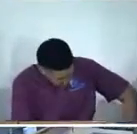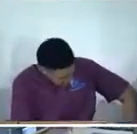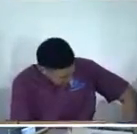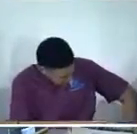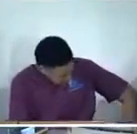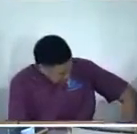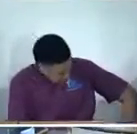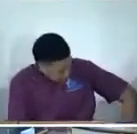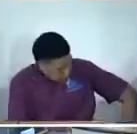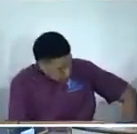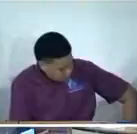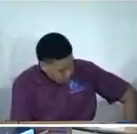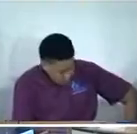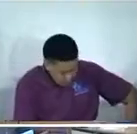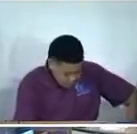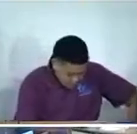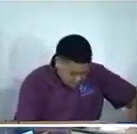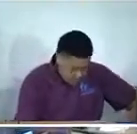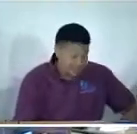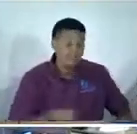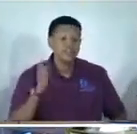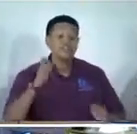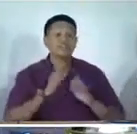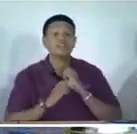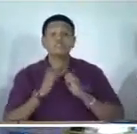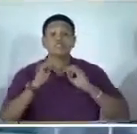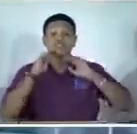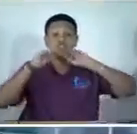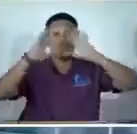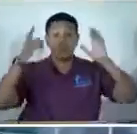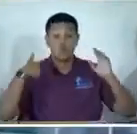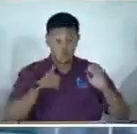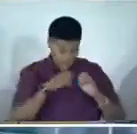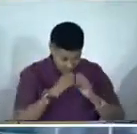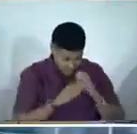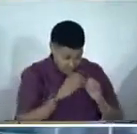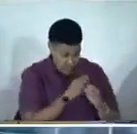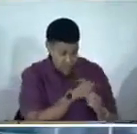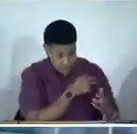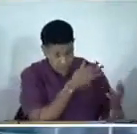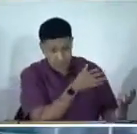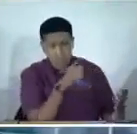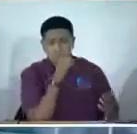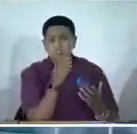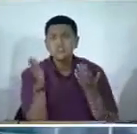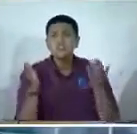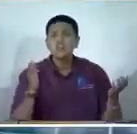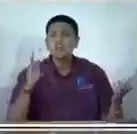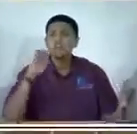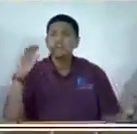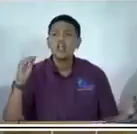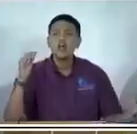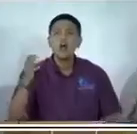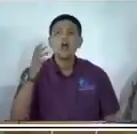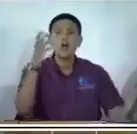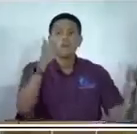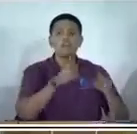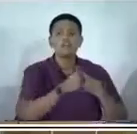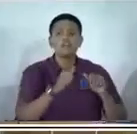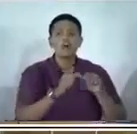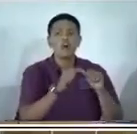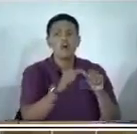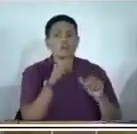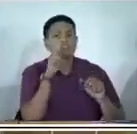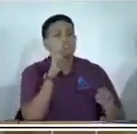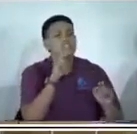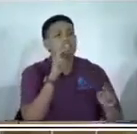And we have to fix it. Madam Speaker, let's be clear. Even as we fix the hospital, the services being offered have continued, and that is what is